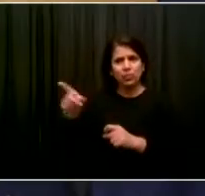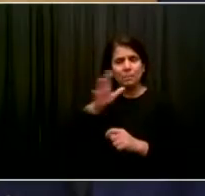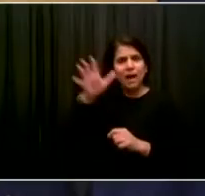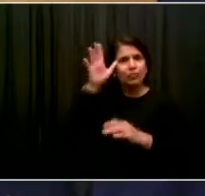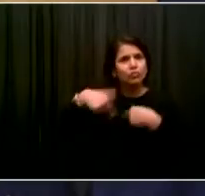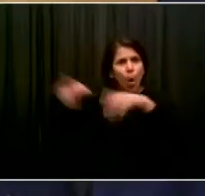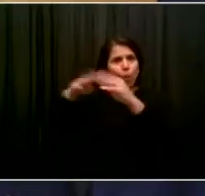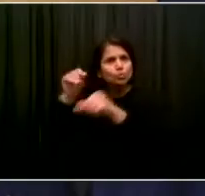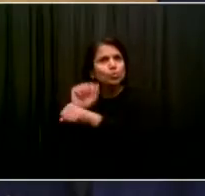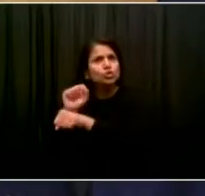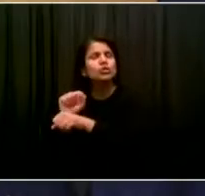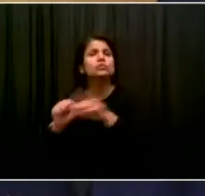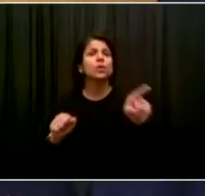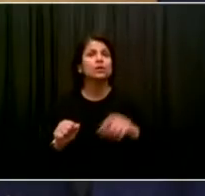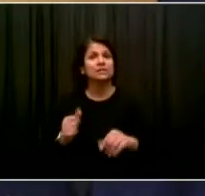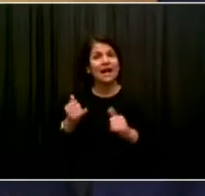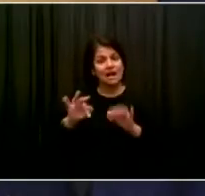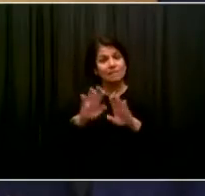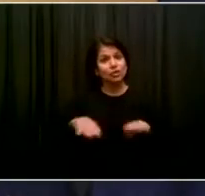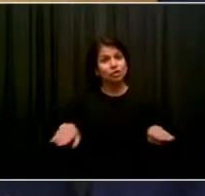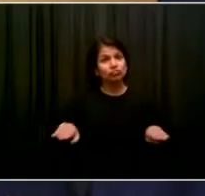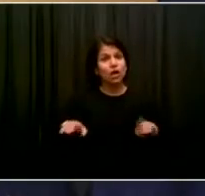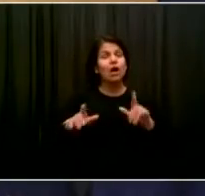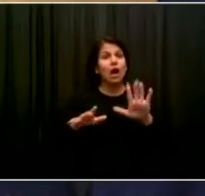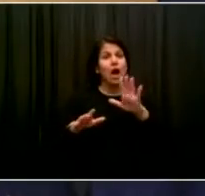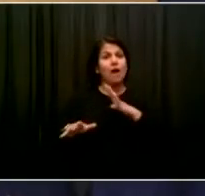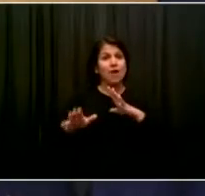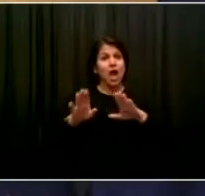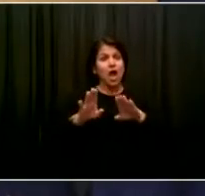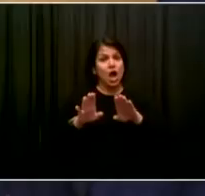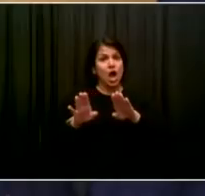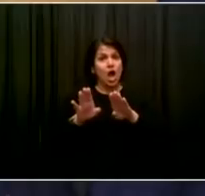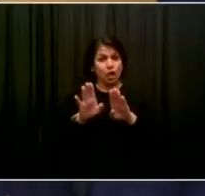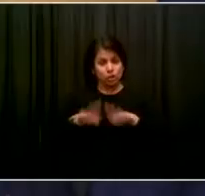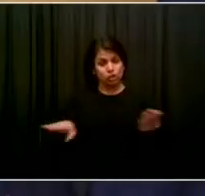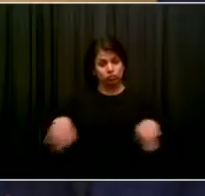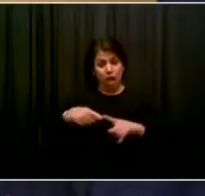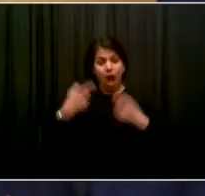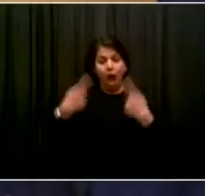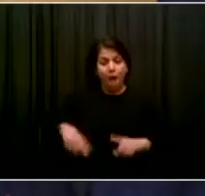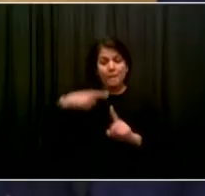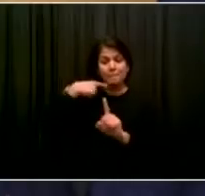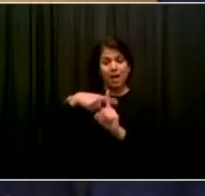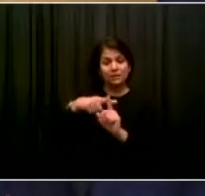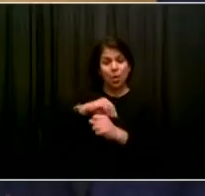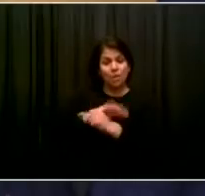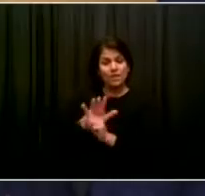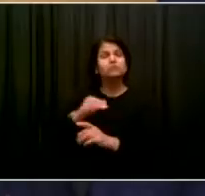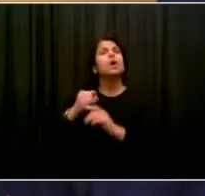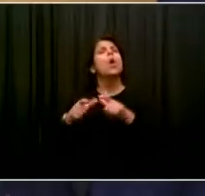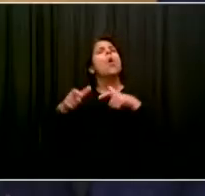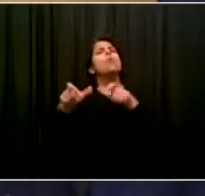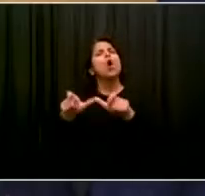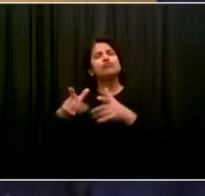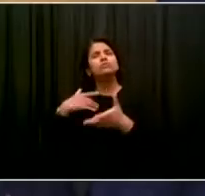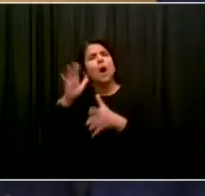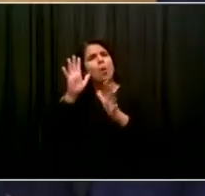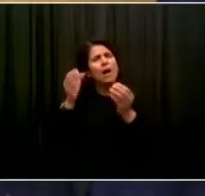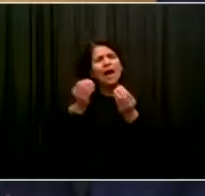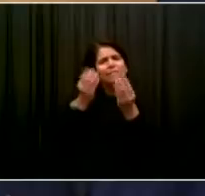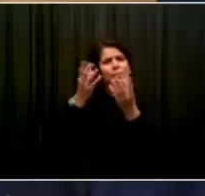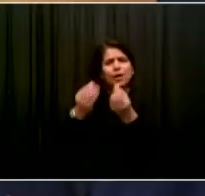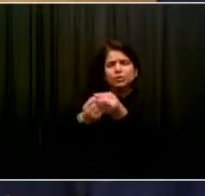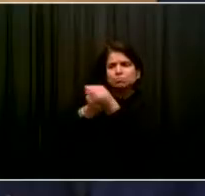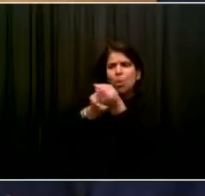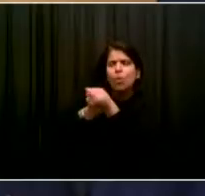need to quarantine, we're going to try to find a way to get information. That is what the Chancellor, UFT, and others